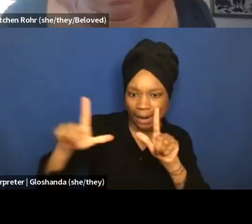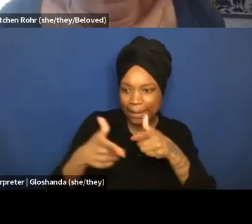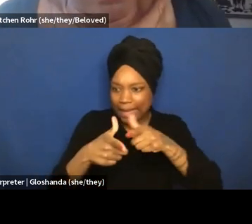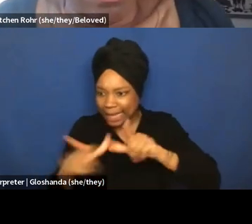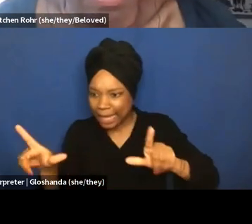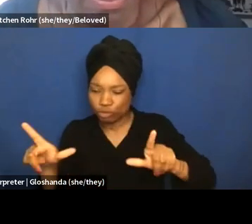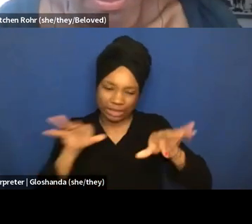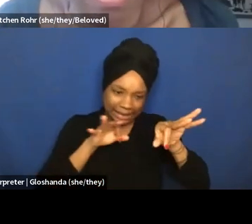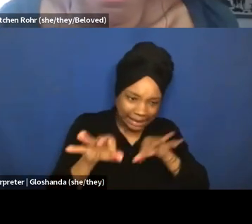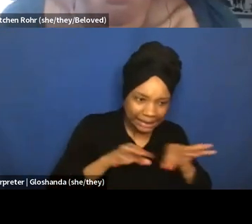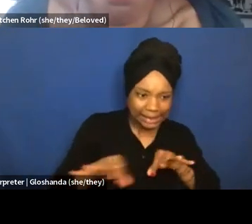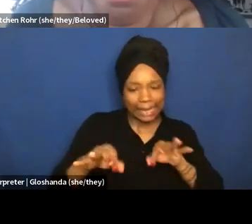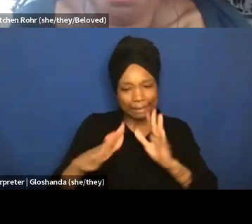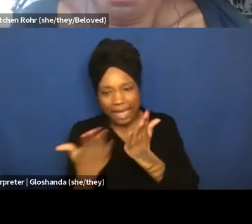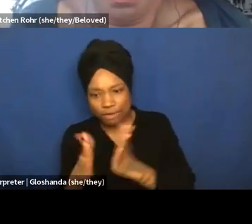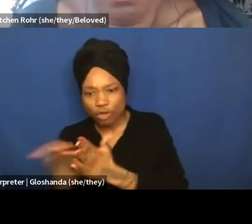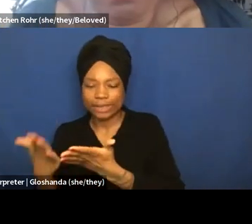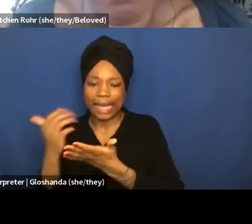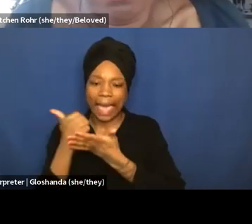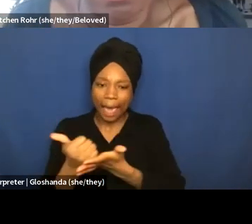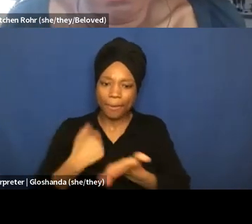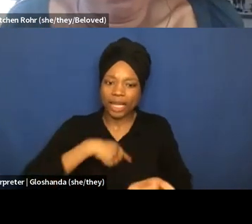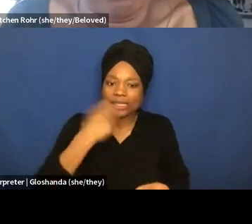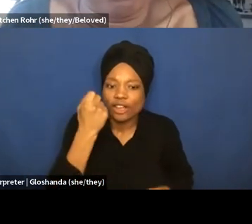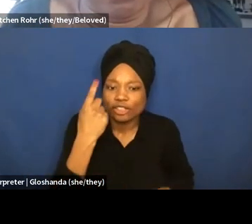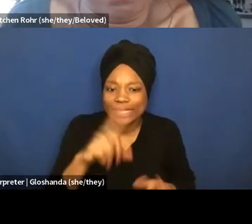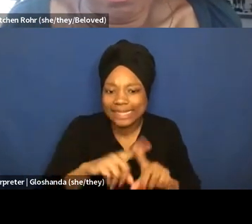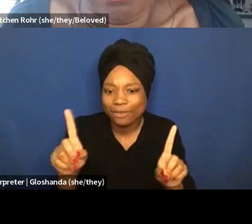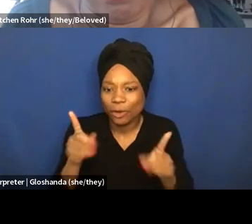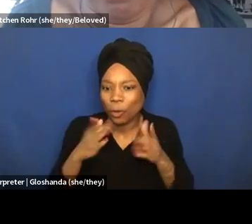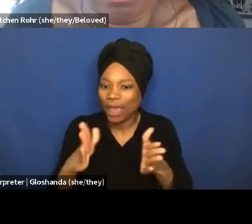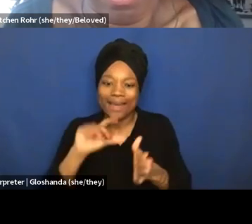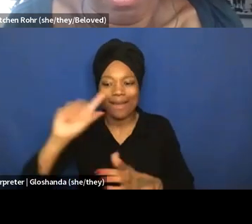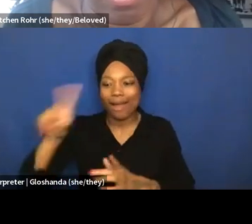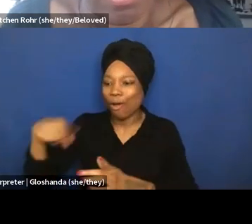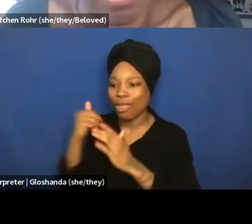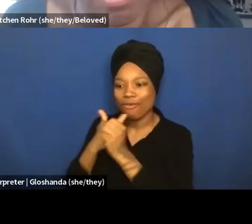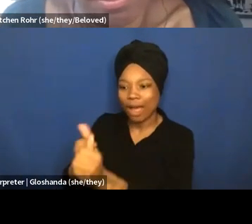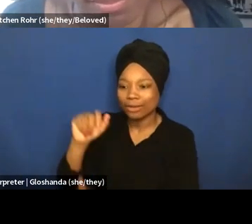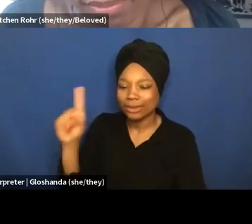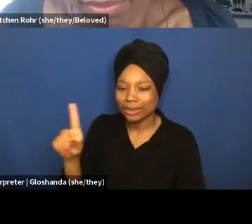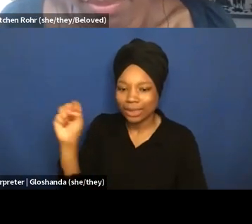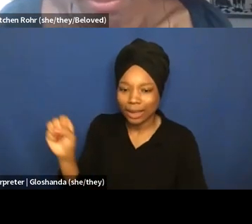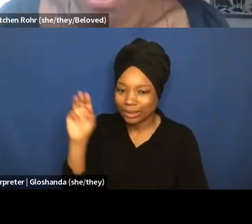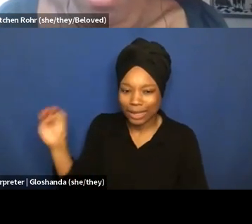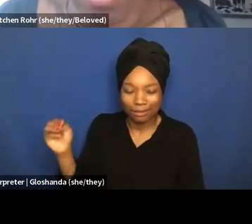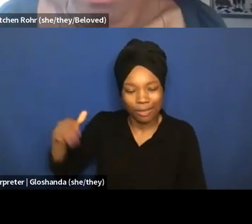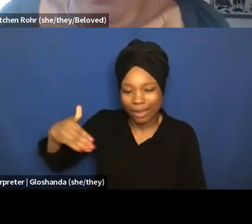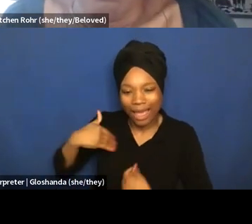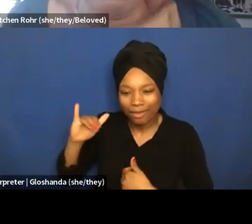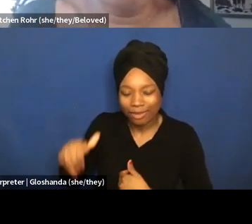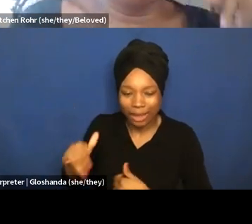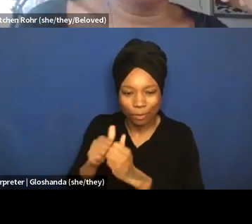manuals, descriptions, understandings that are not what we currently have as far as the DSM is concerned. Another big piece for me, I will say, is, you